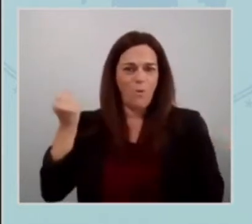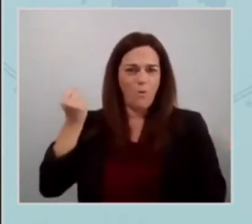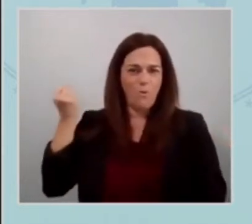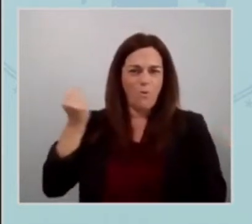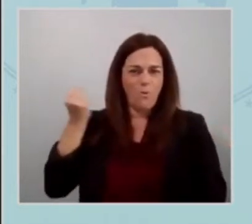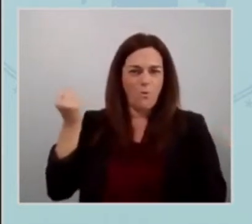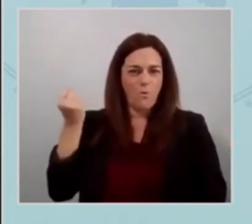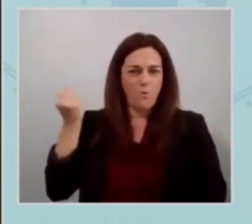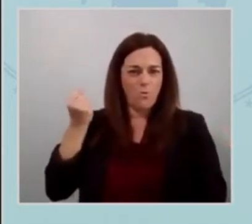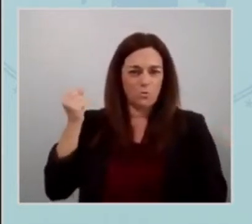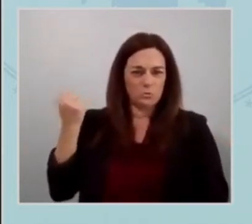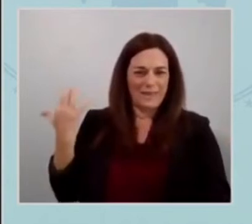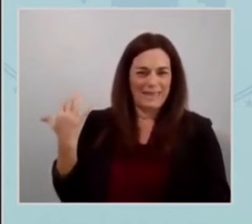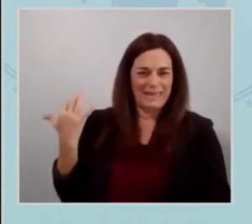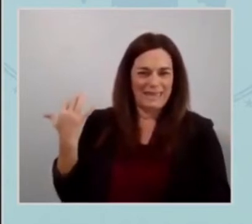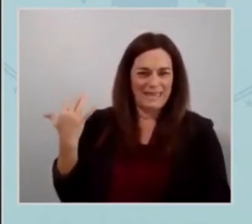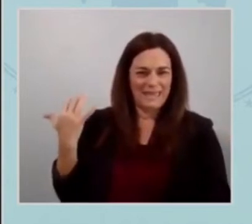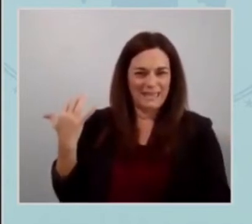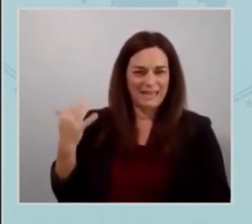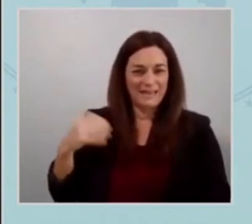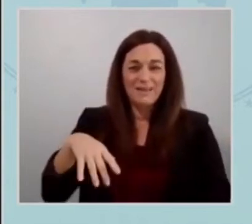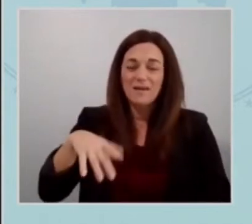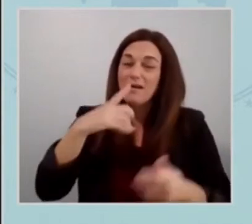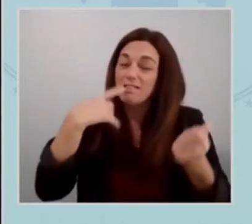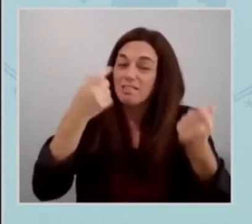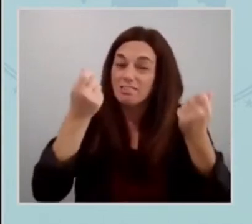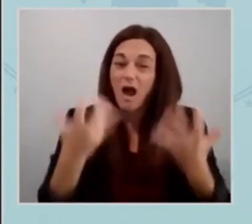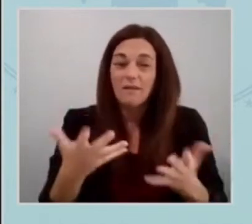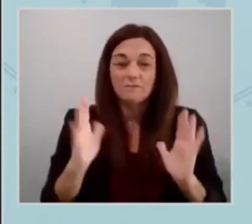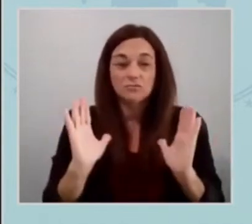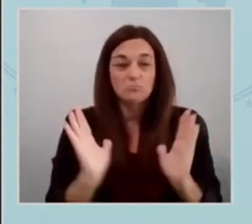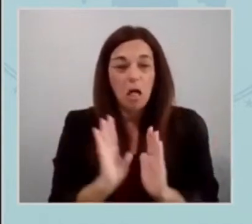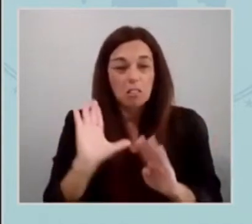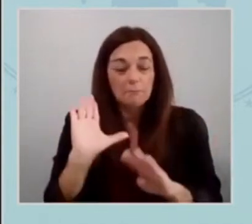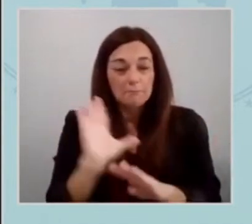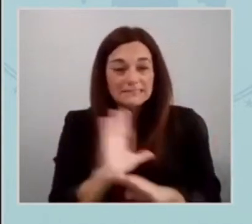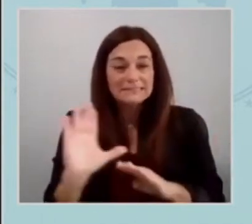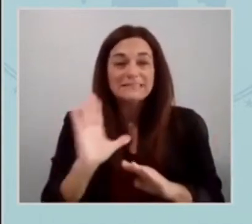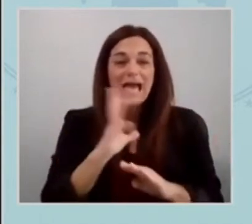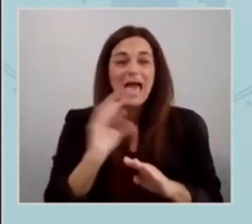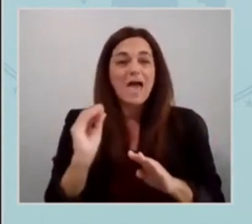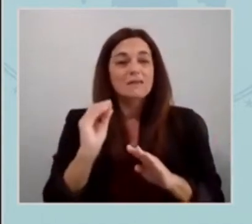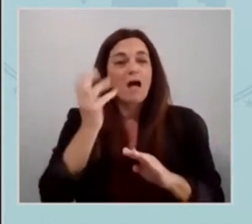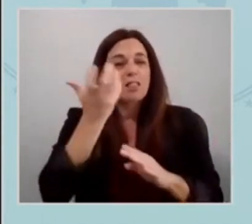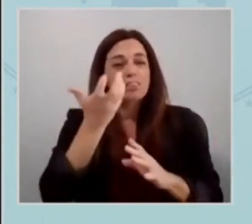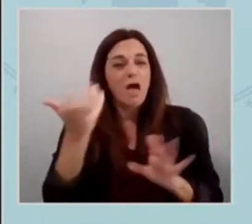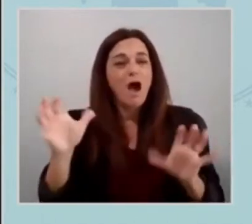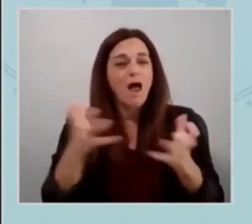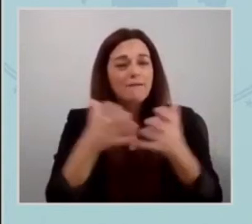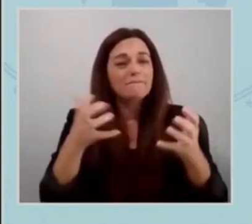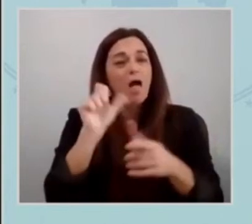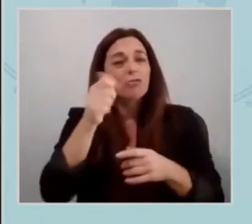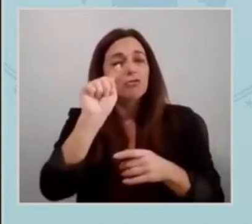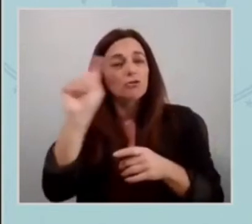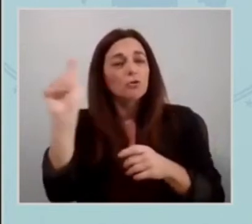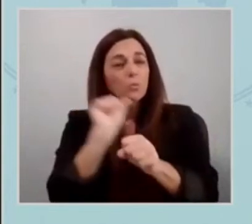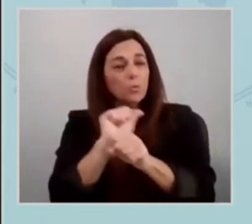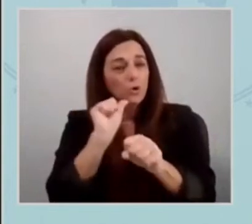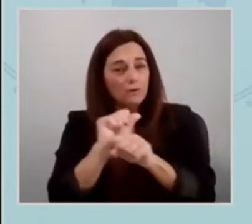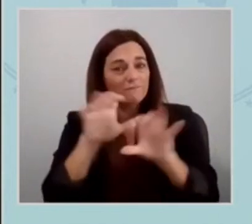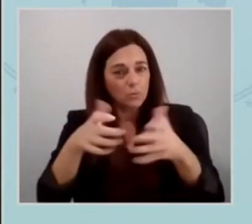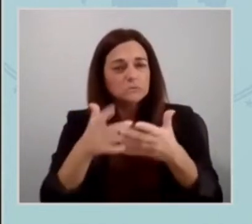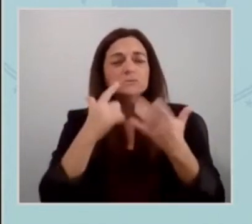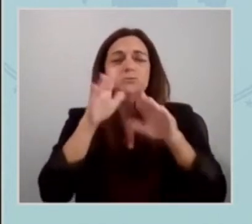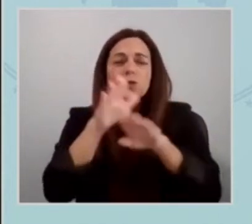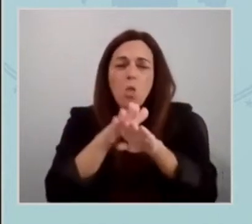right now are being put on the back burner. A lot of small businesses and a lot